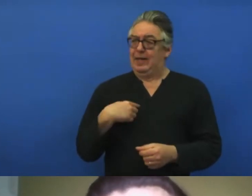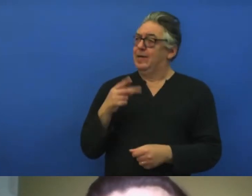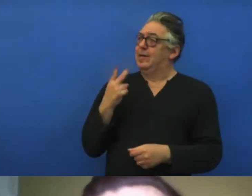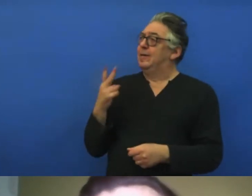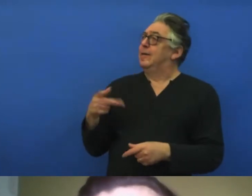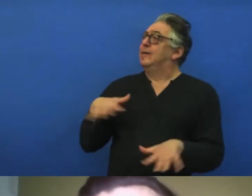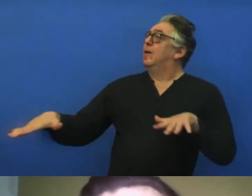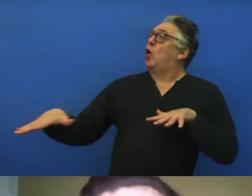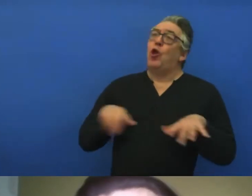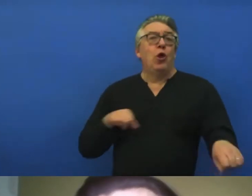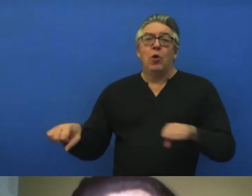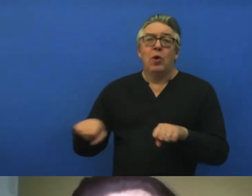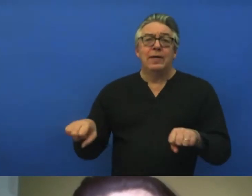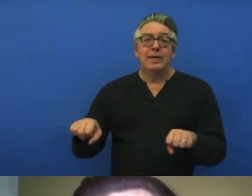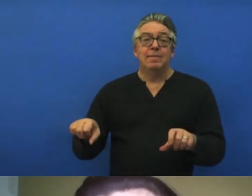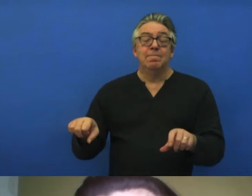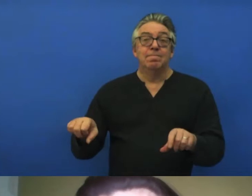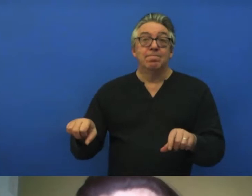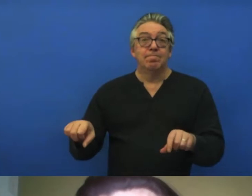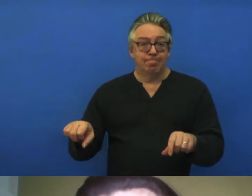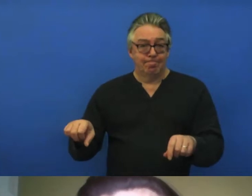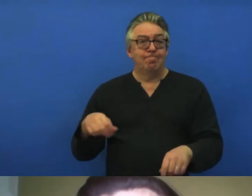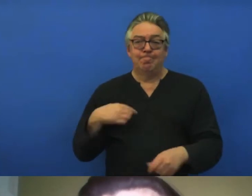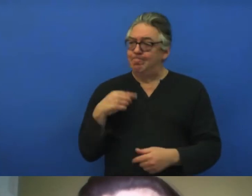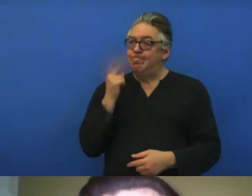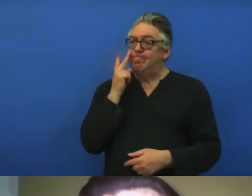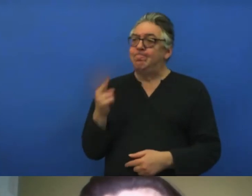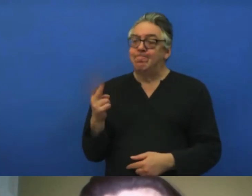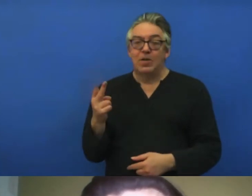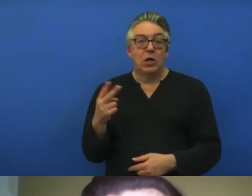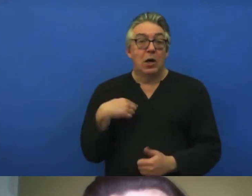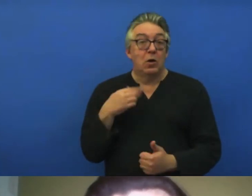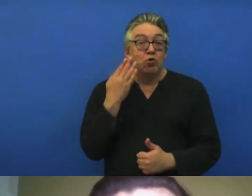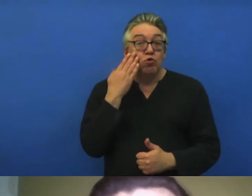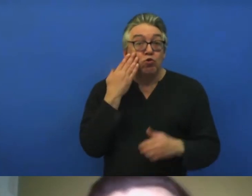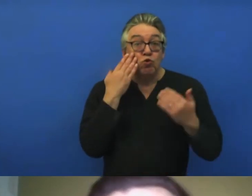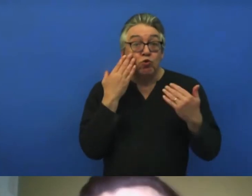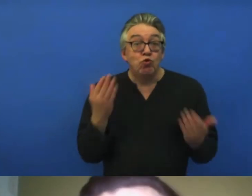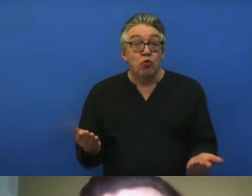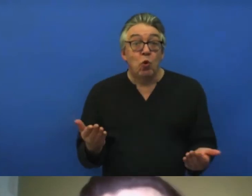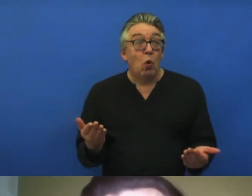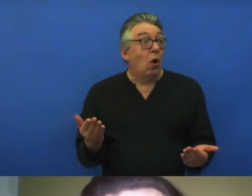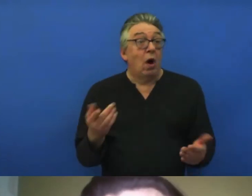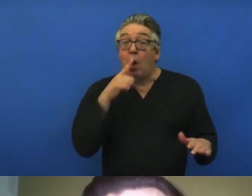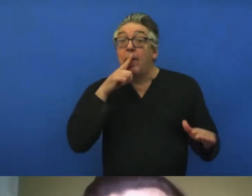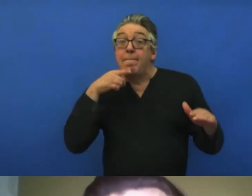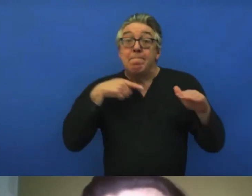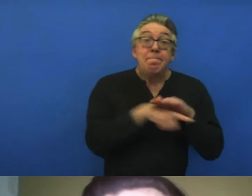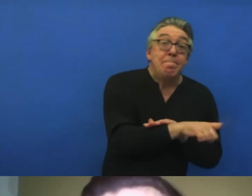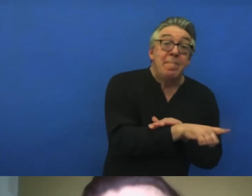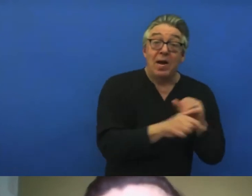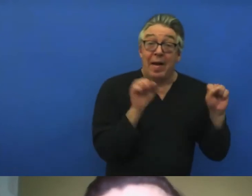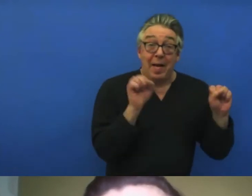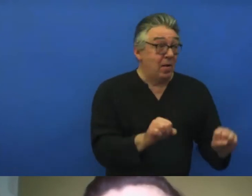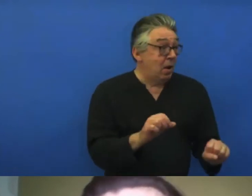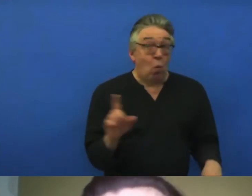that I do not know where are, for example, the disaster shelters, where are the bunkers in our city and in